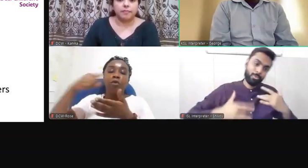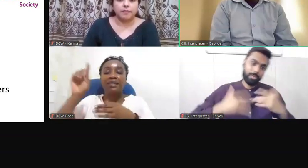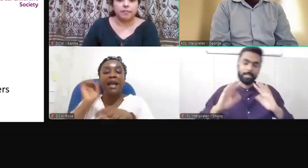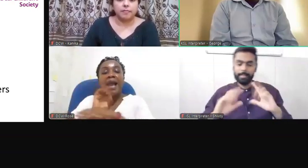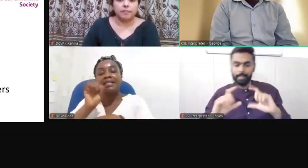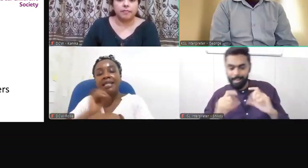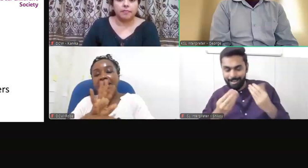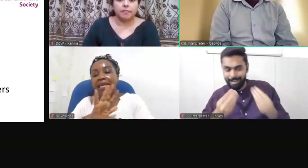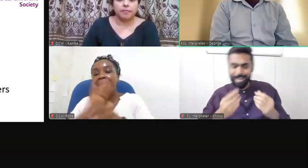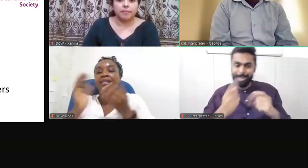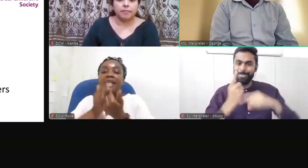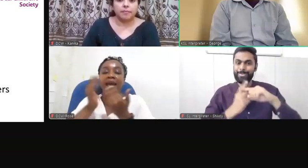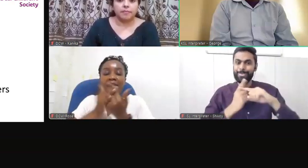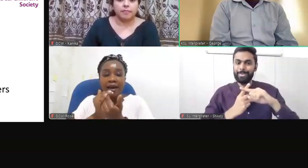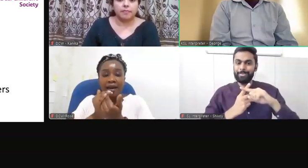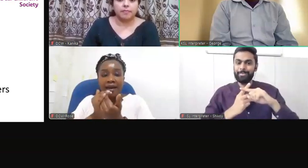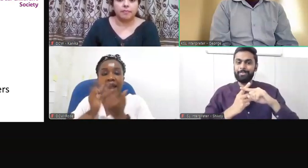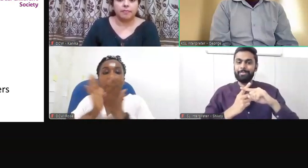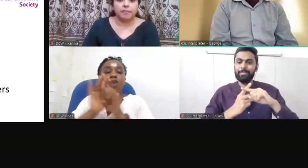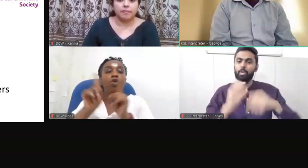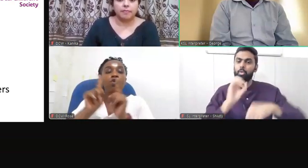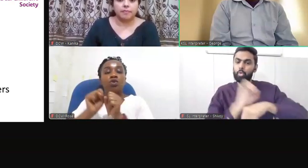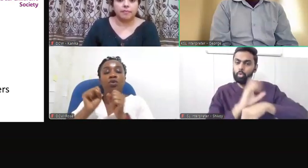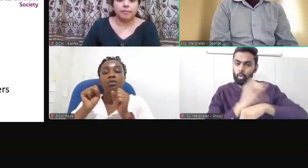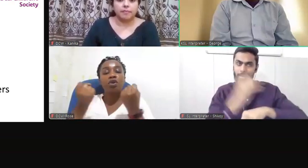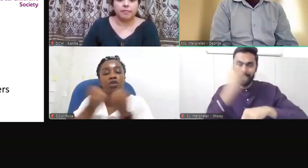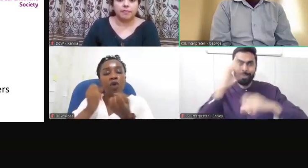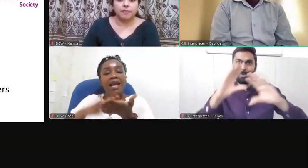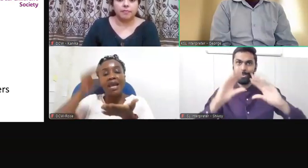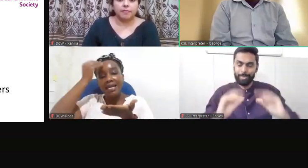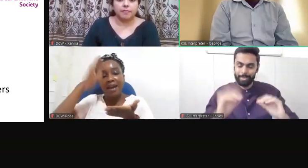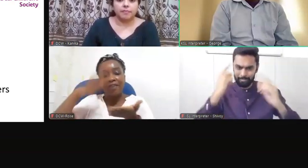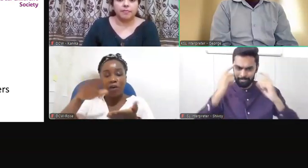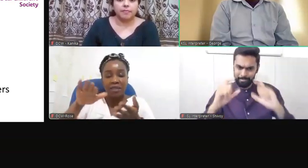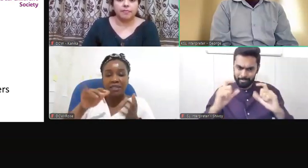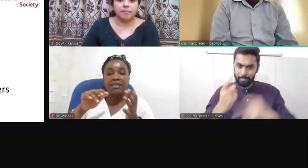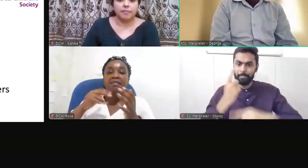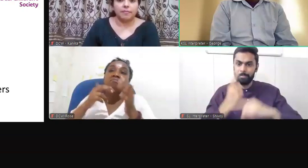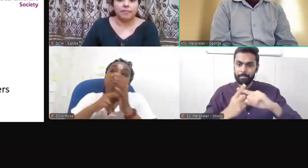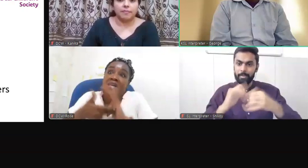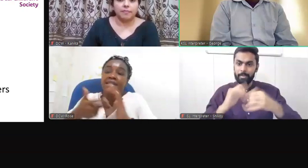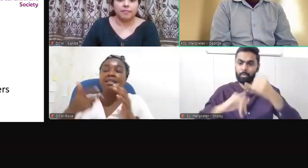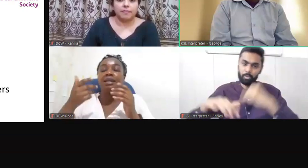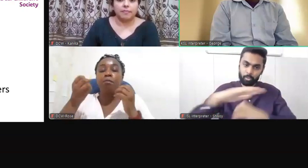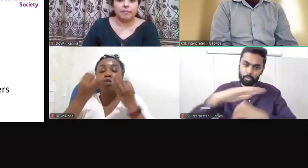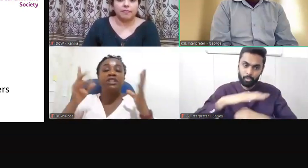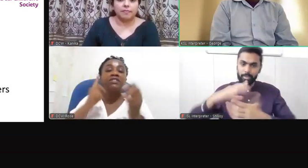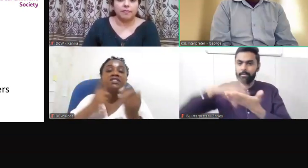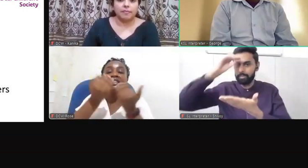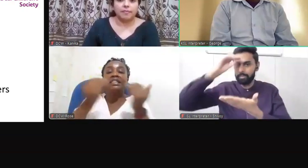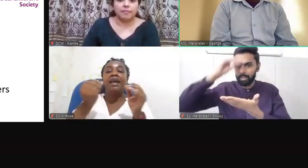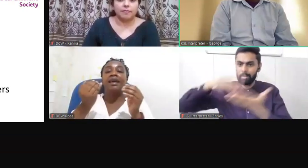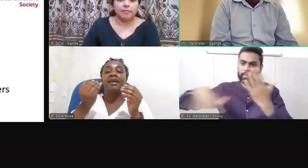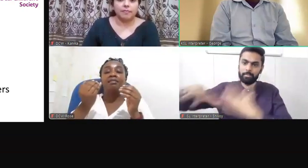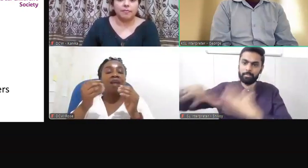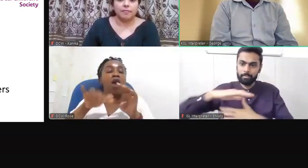of, provide the appropriate counseling care, and also social and learning environment. By